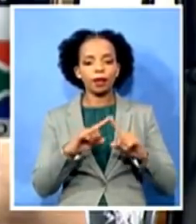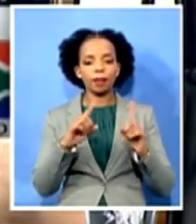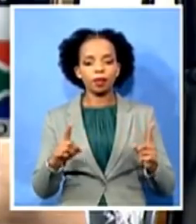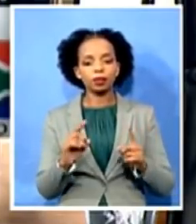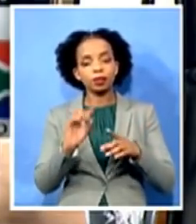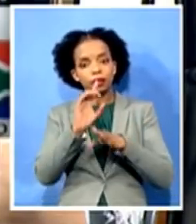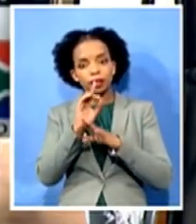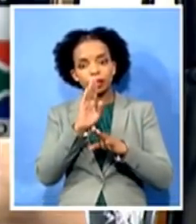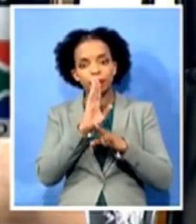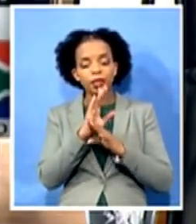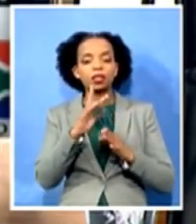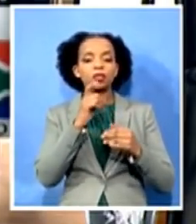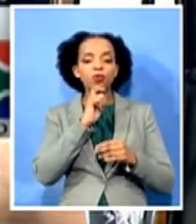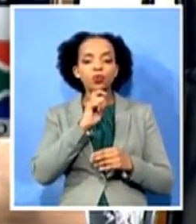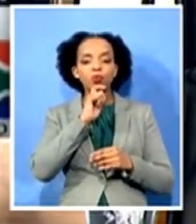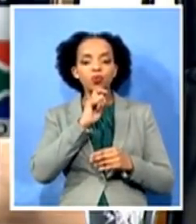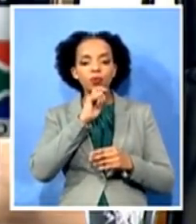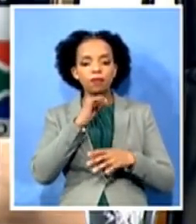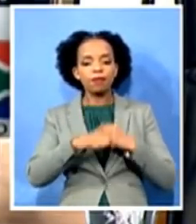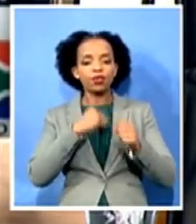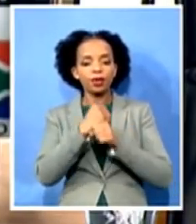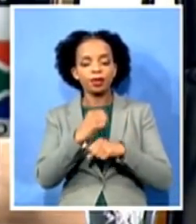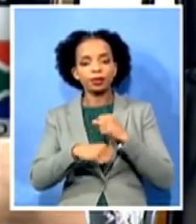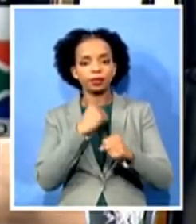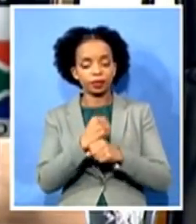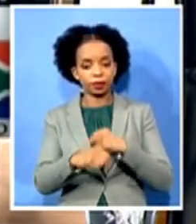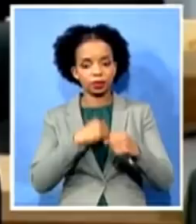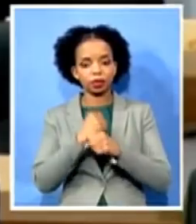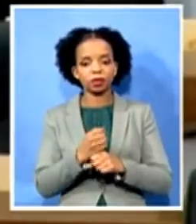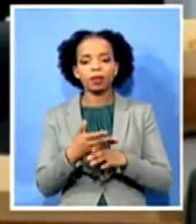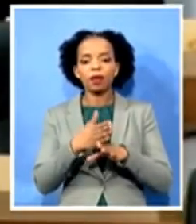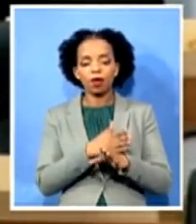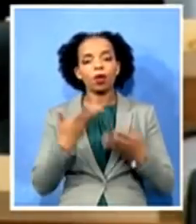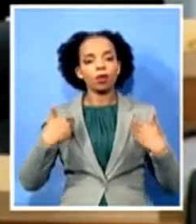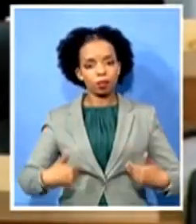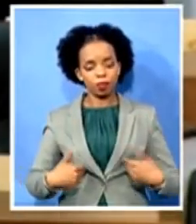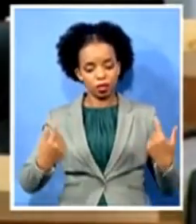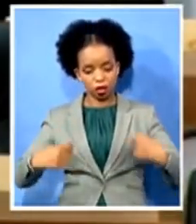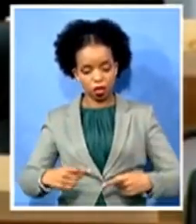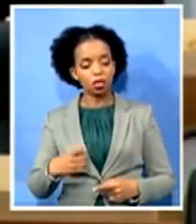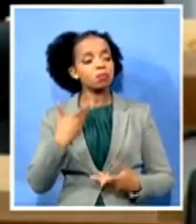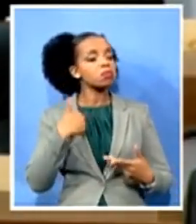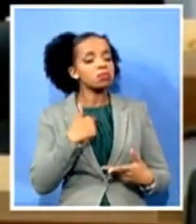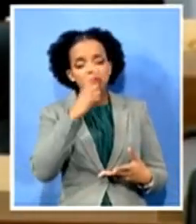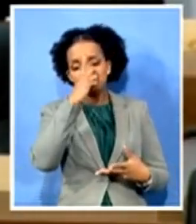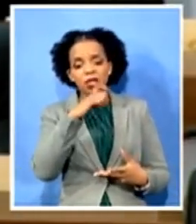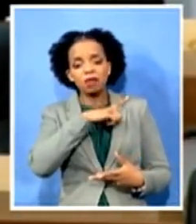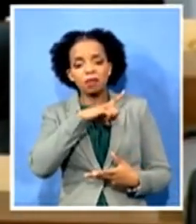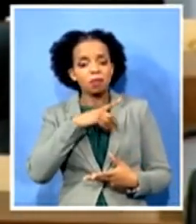arrived. So I believed that because I was not there. Yes, but you're talking about a database that